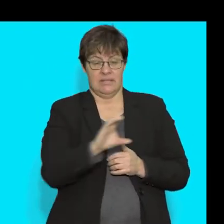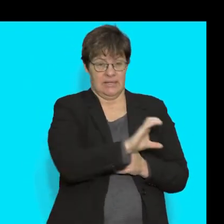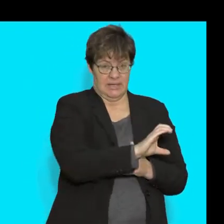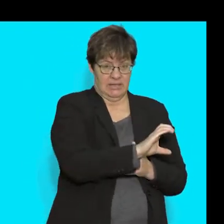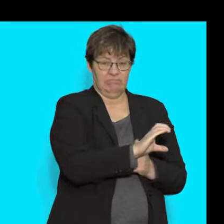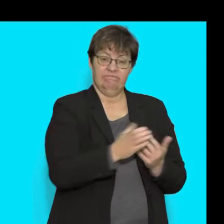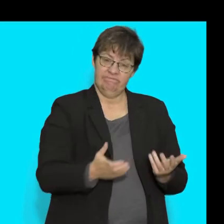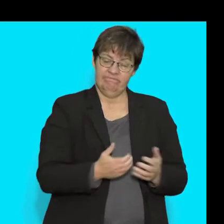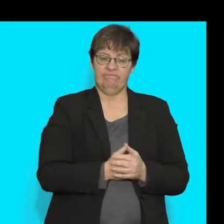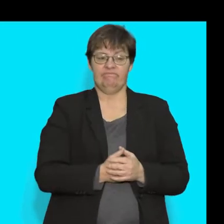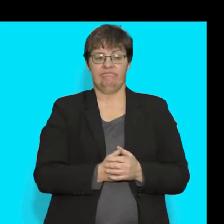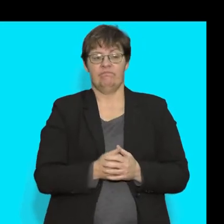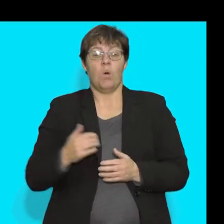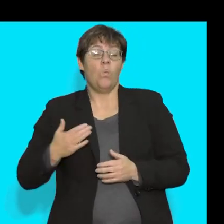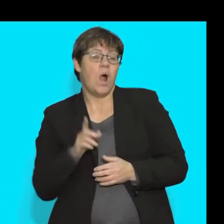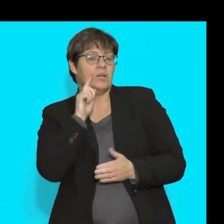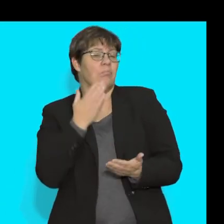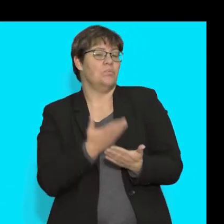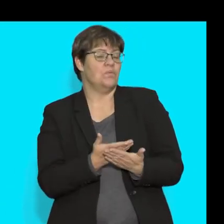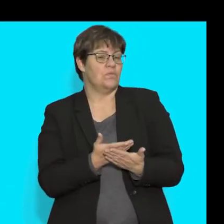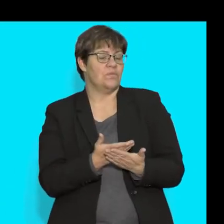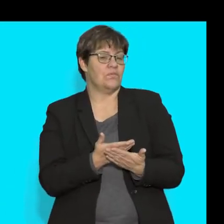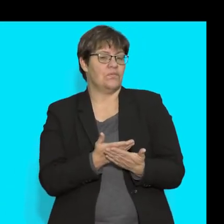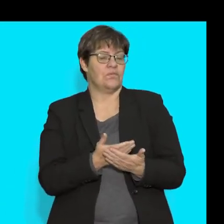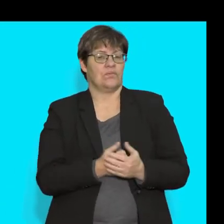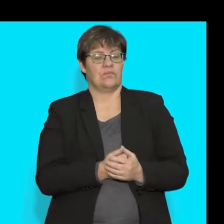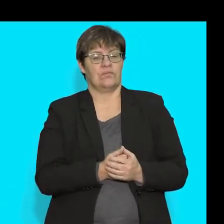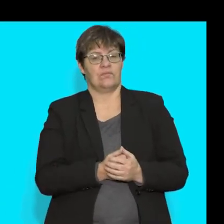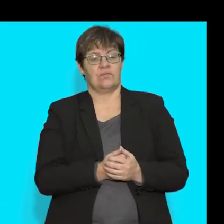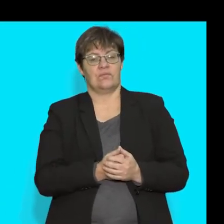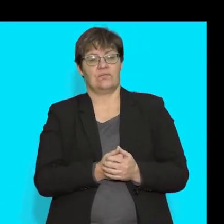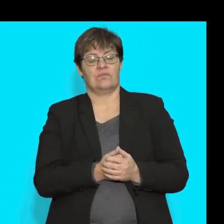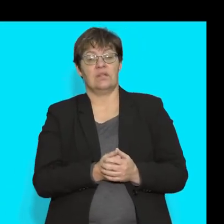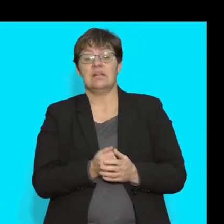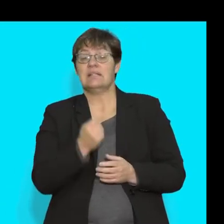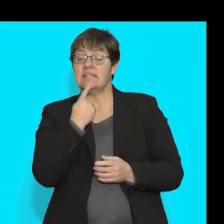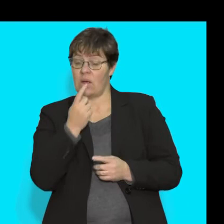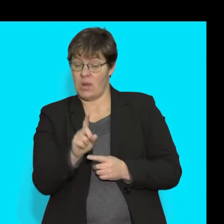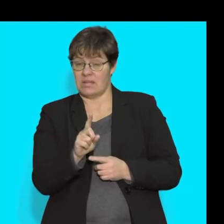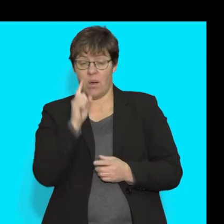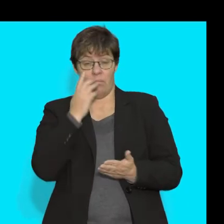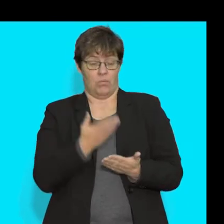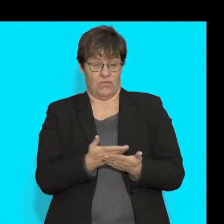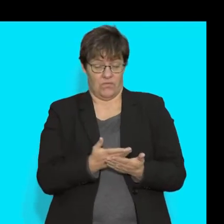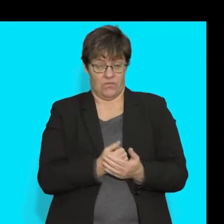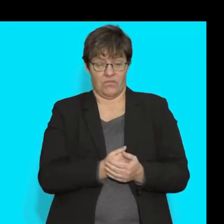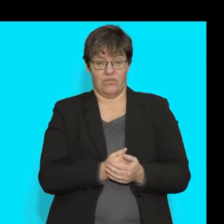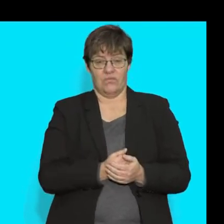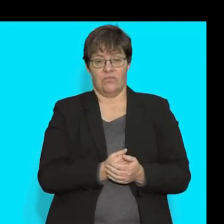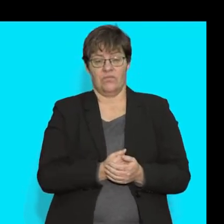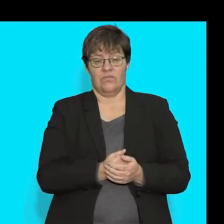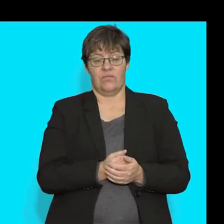B, that's C. And then I want you to prove that, the question says prove that